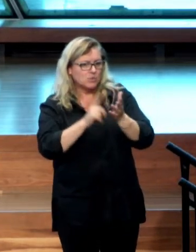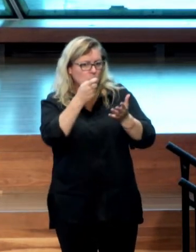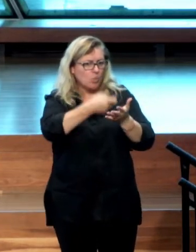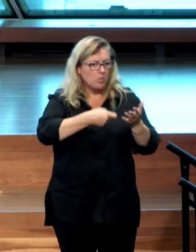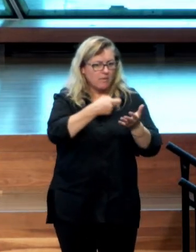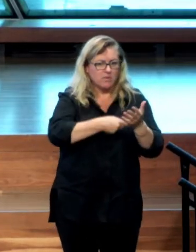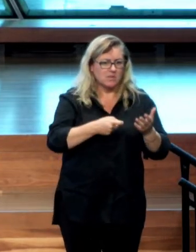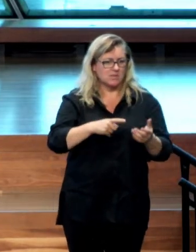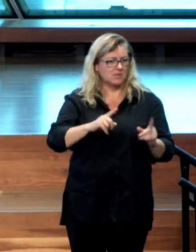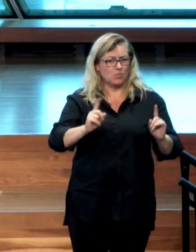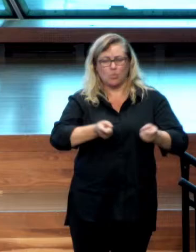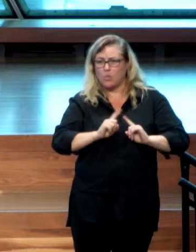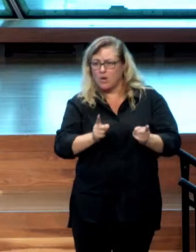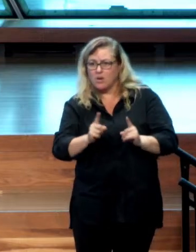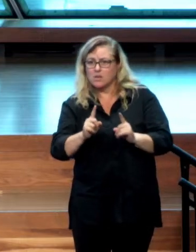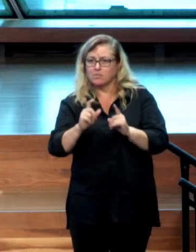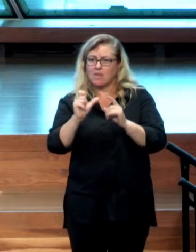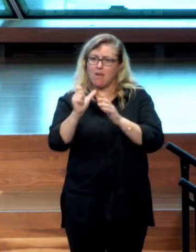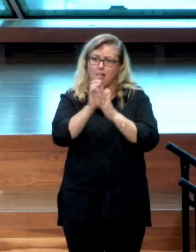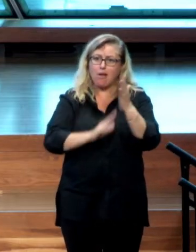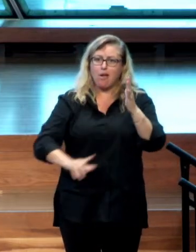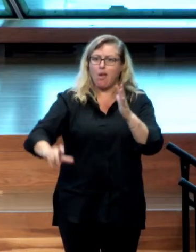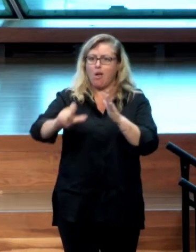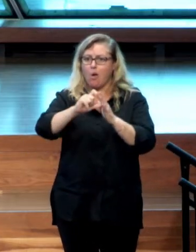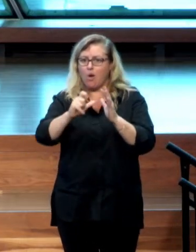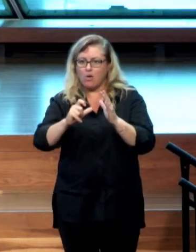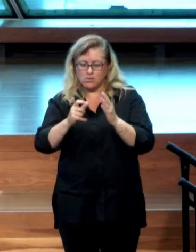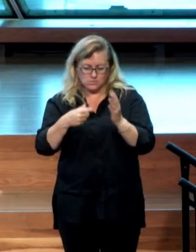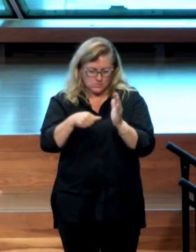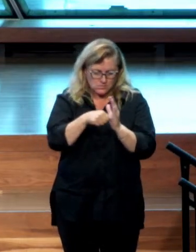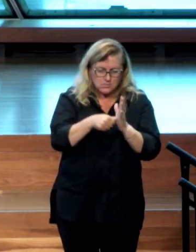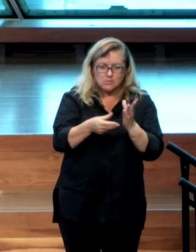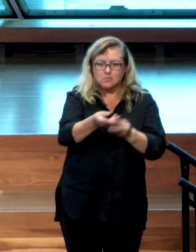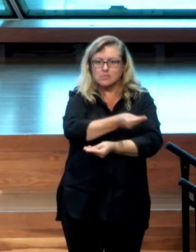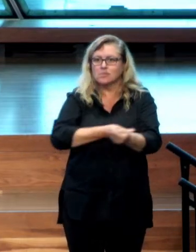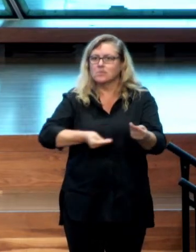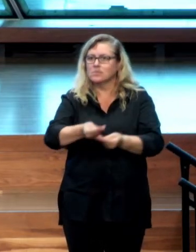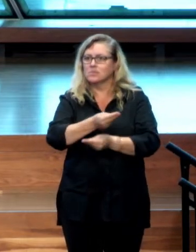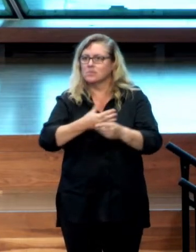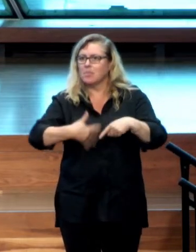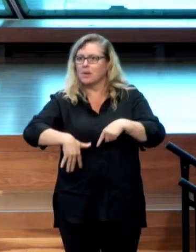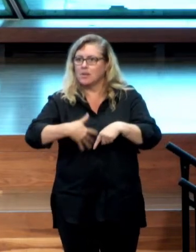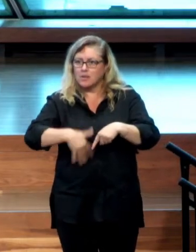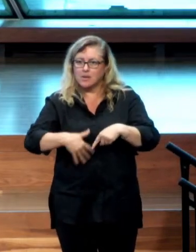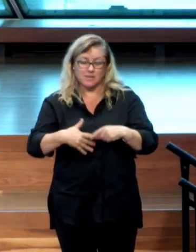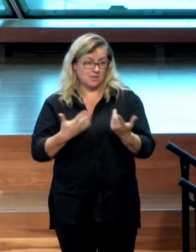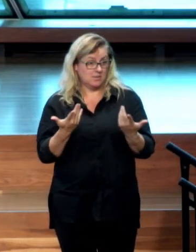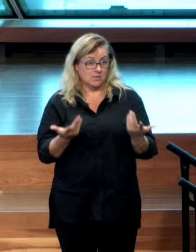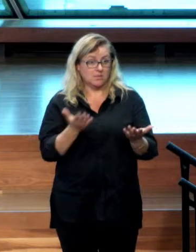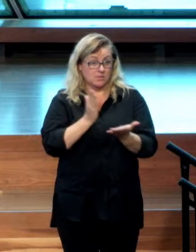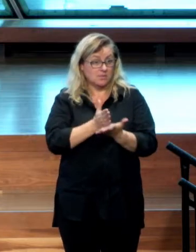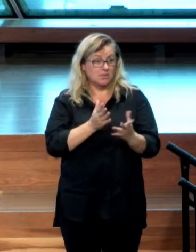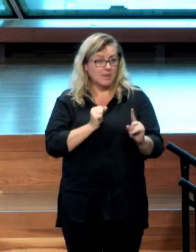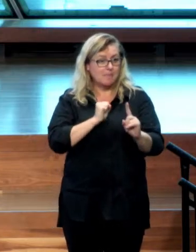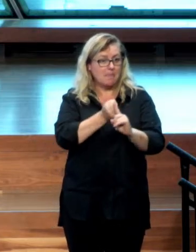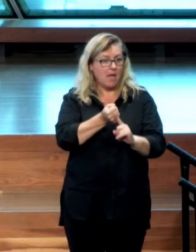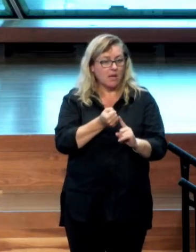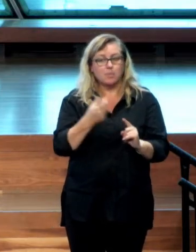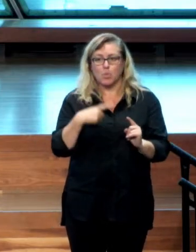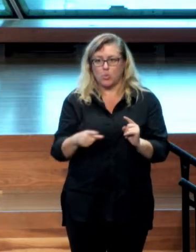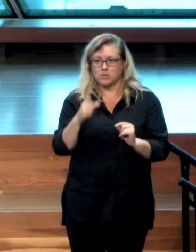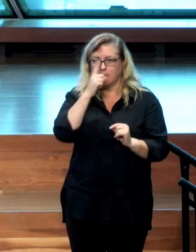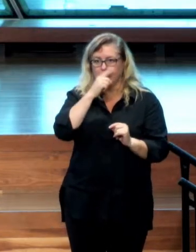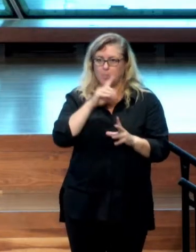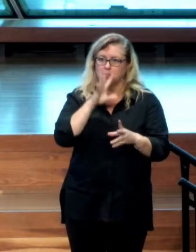difference, cultural, linguistic background, socioeconomic background. It is so much more impactful because of the people who participate in